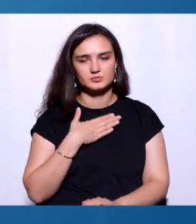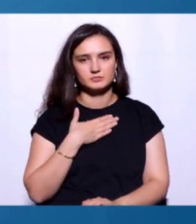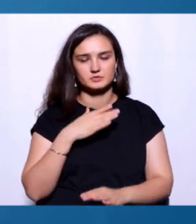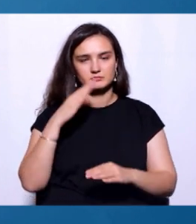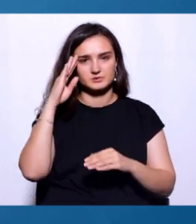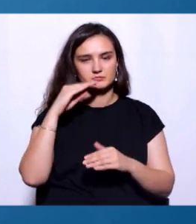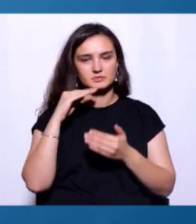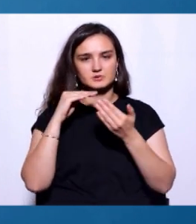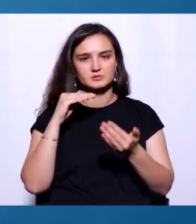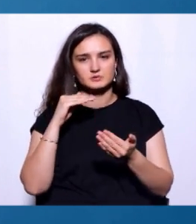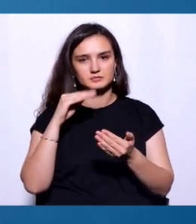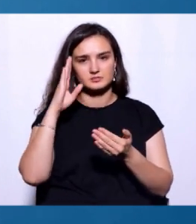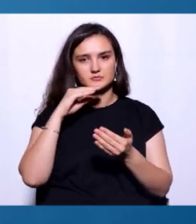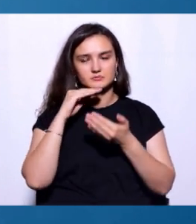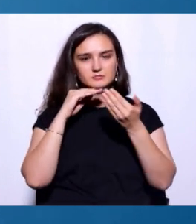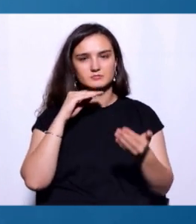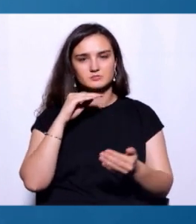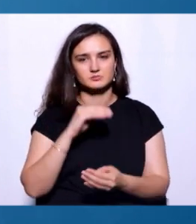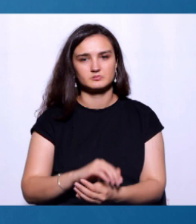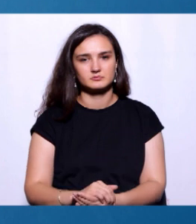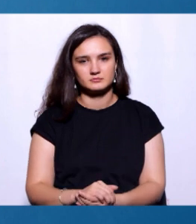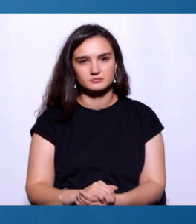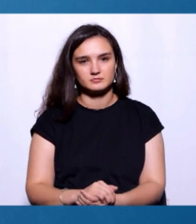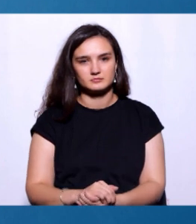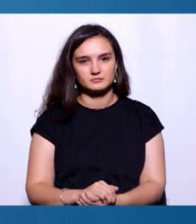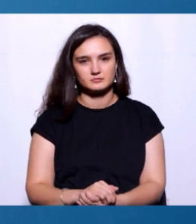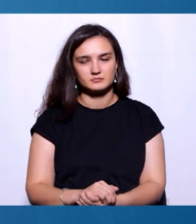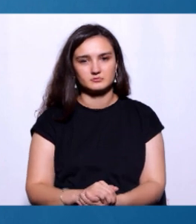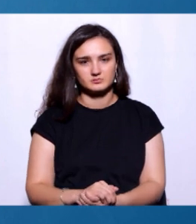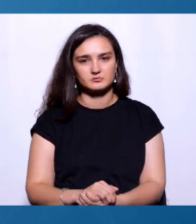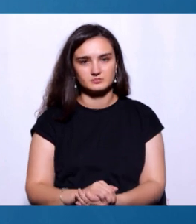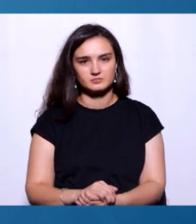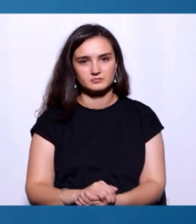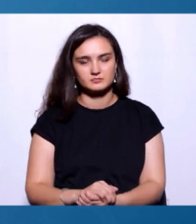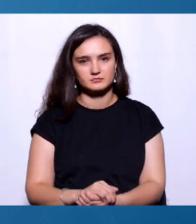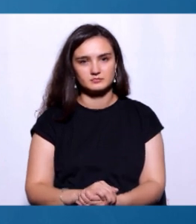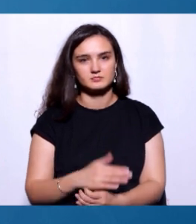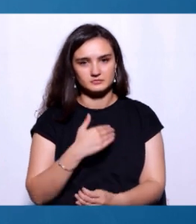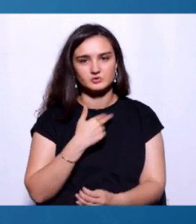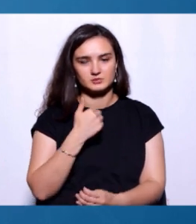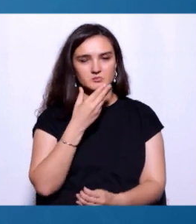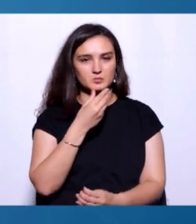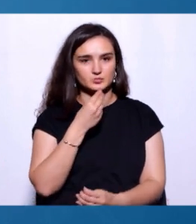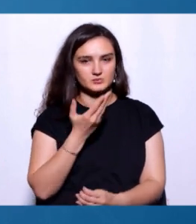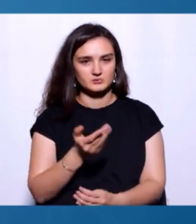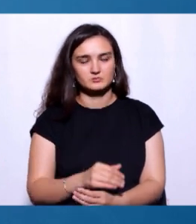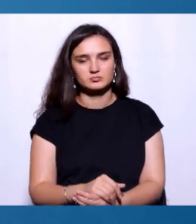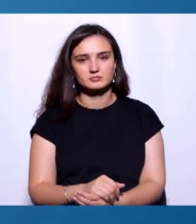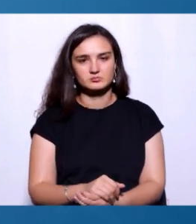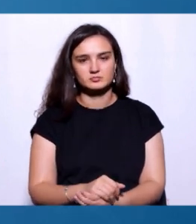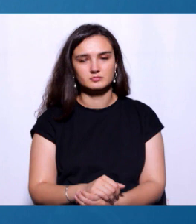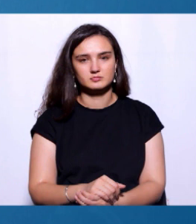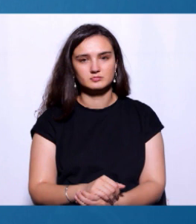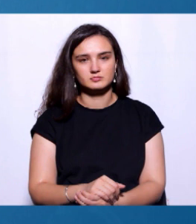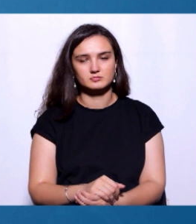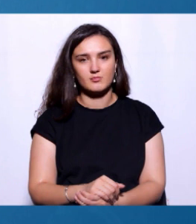my father's father. For sure, it is my grandfather. Totally